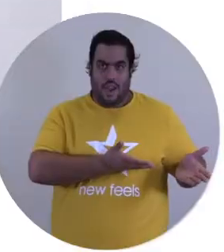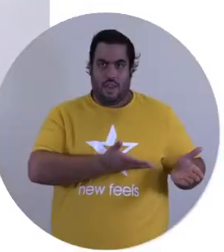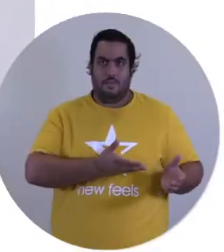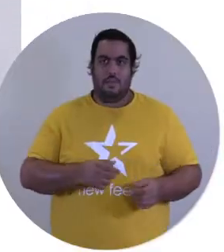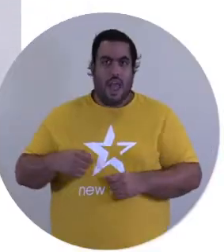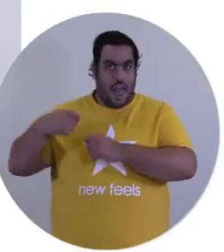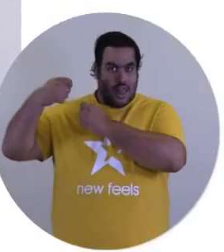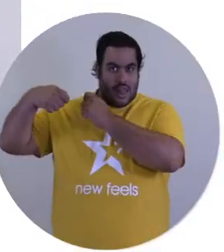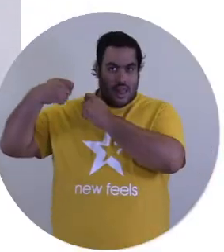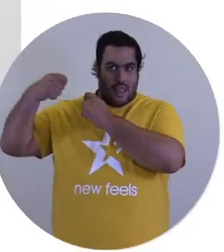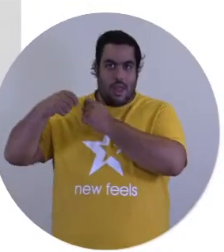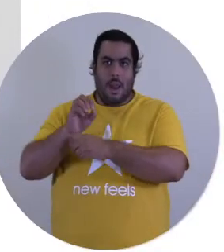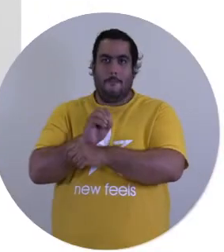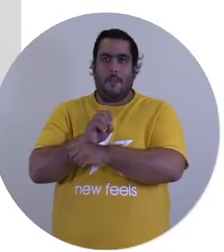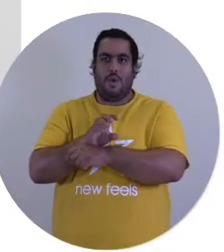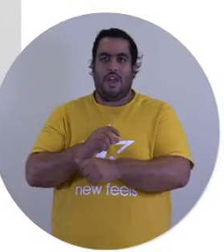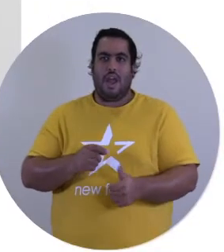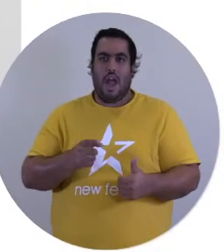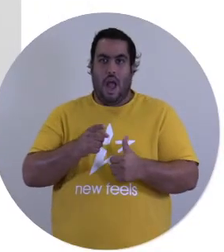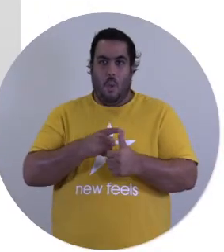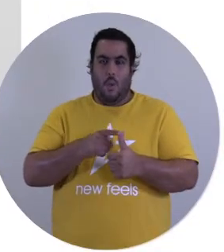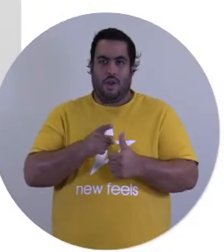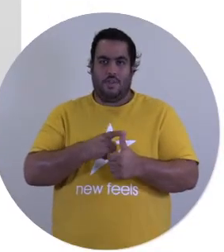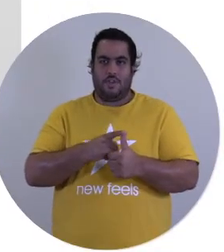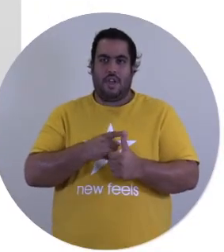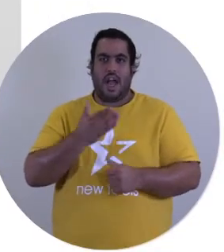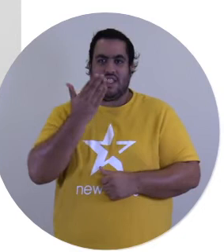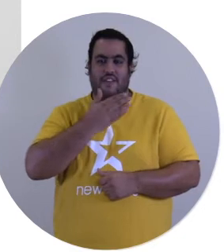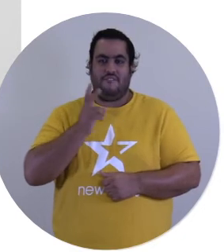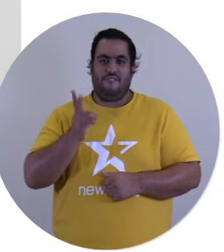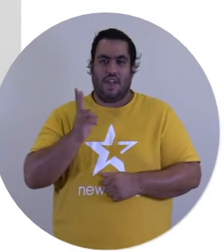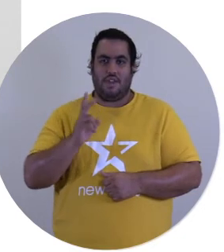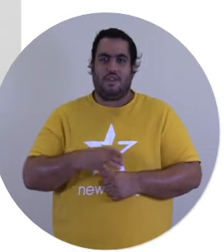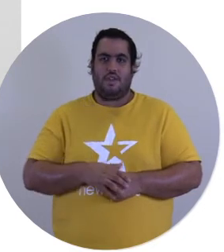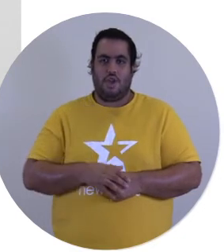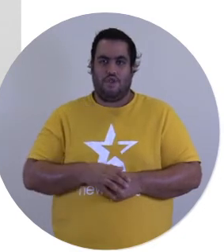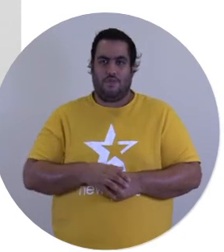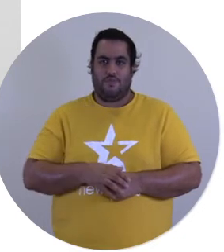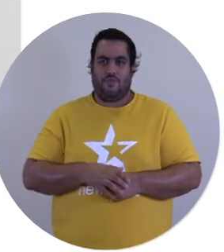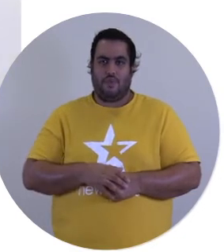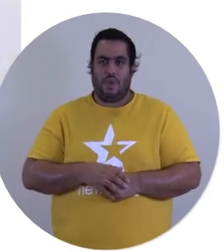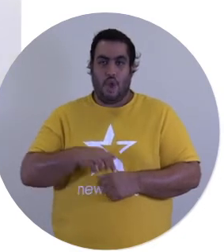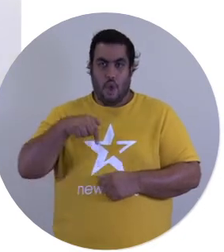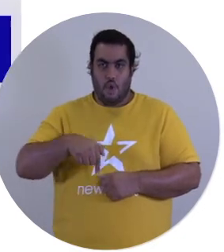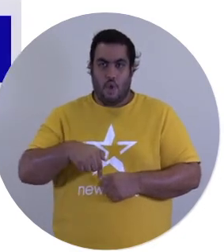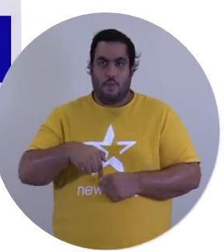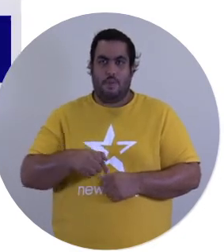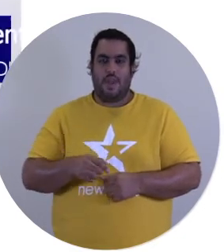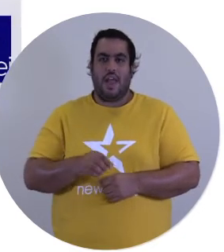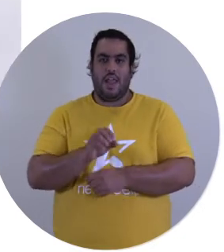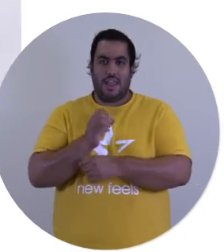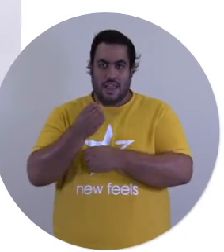Welcome to the Educational Channel. This is episode 1 for grade 12, unit 8, Town and Country. Before we